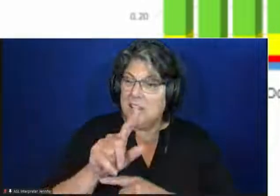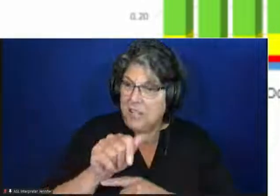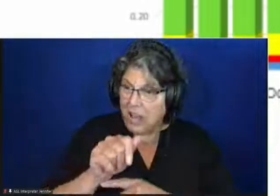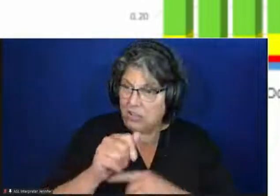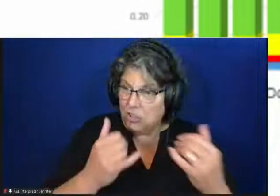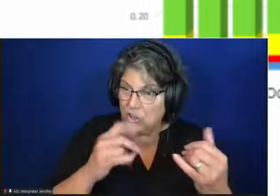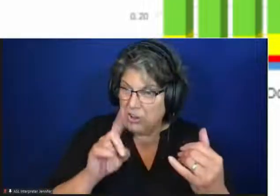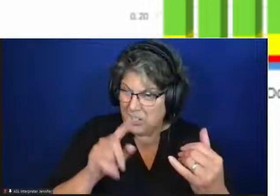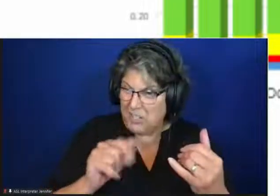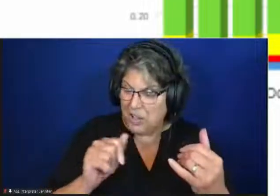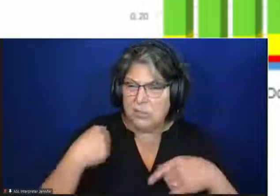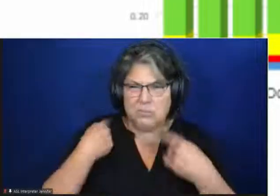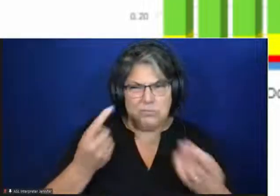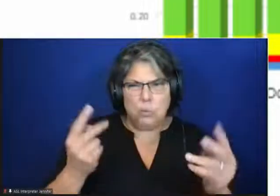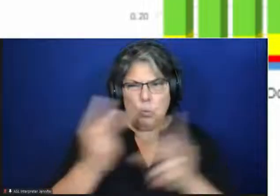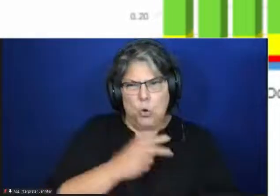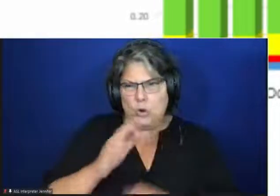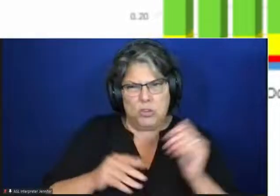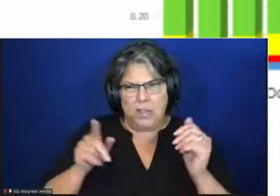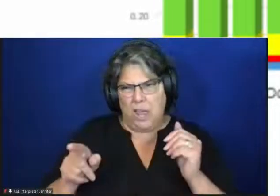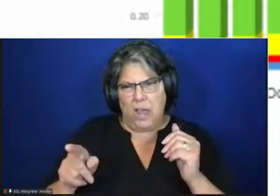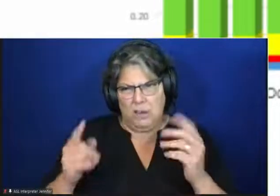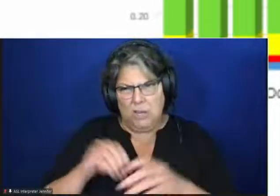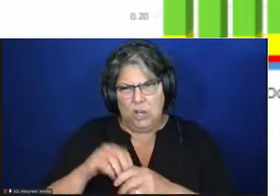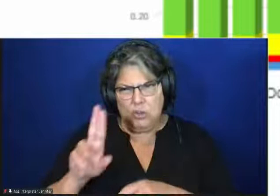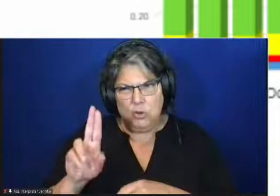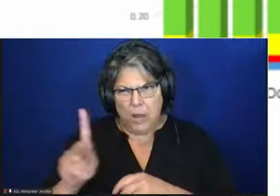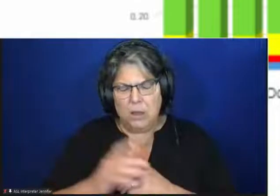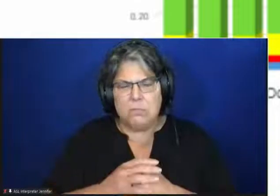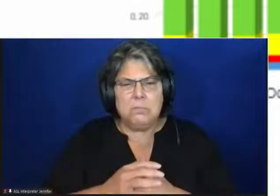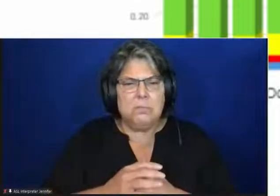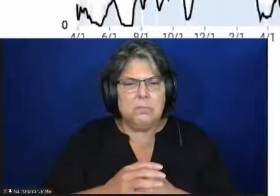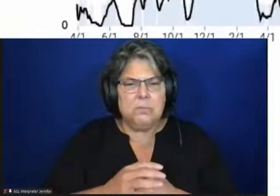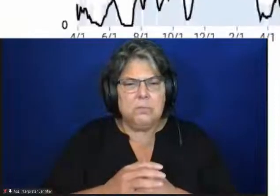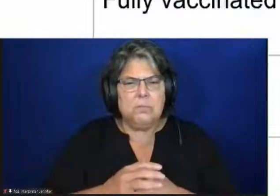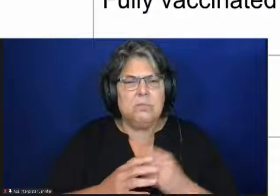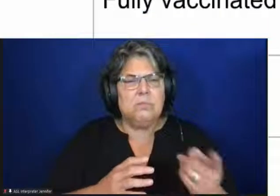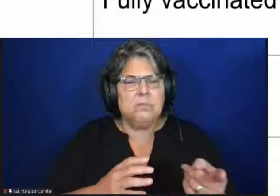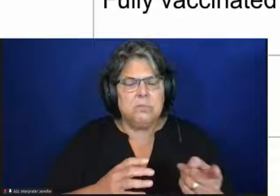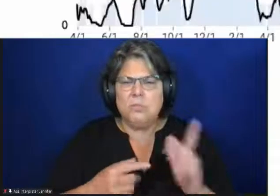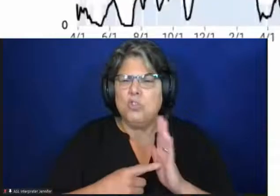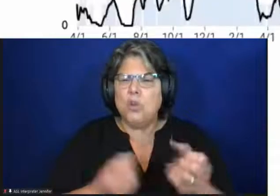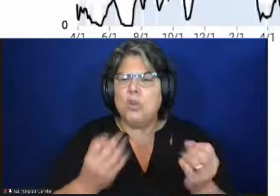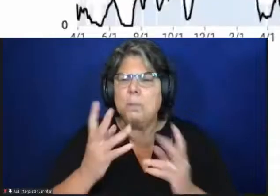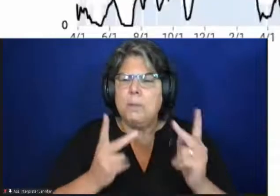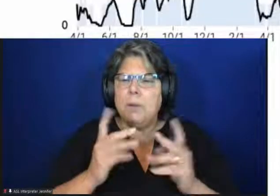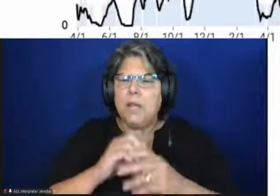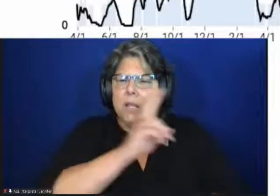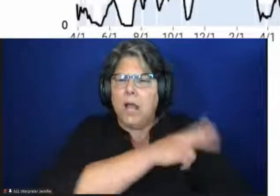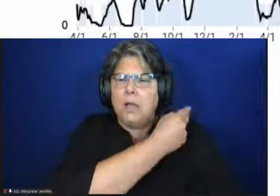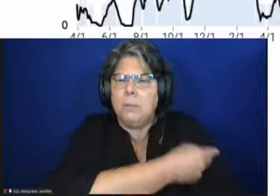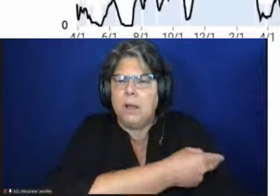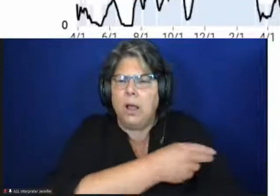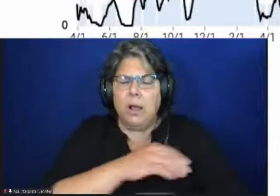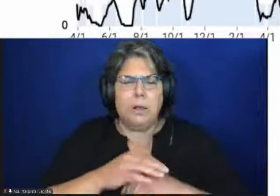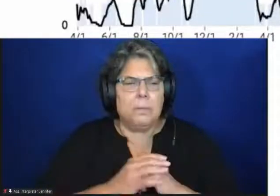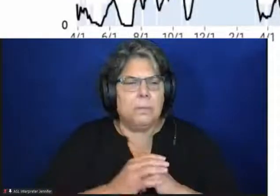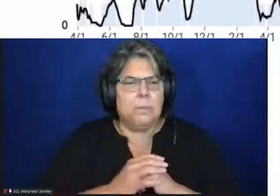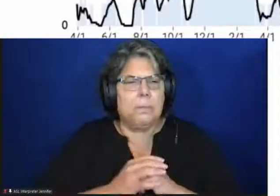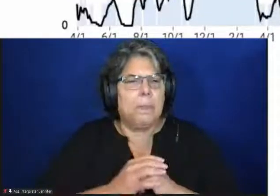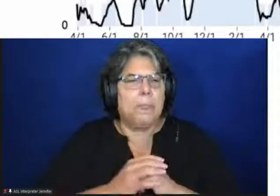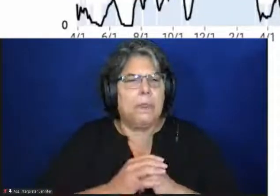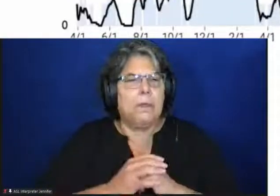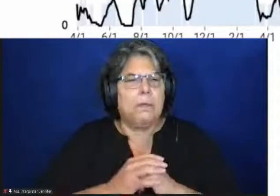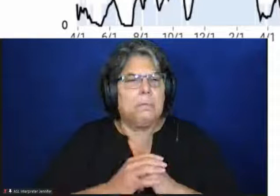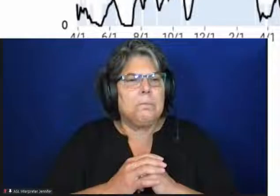Next slide, please. This should show hospitalizations. And they have this one. Here we